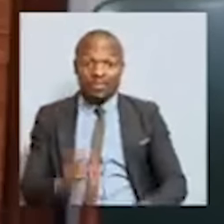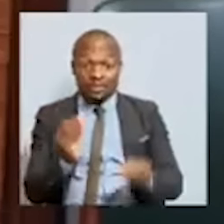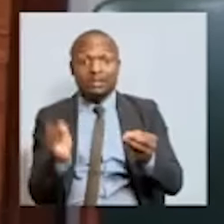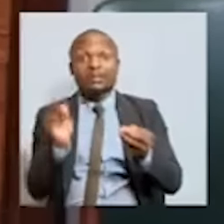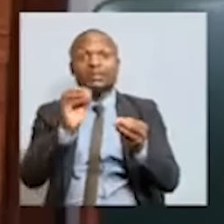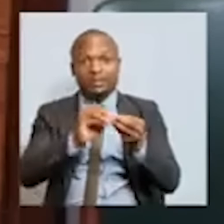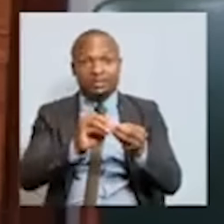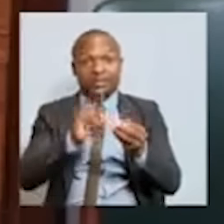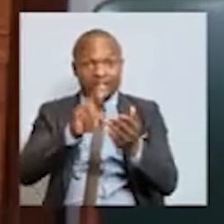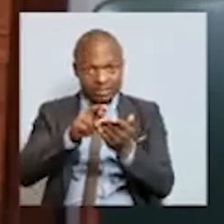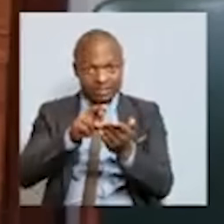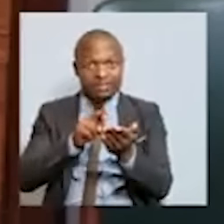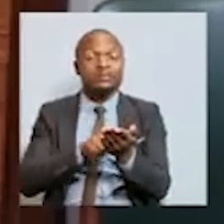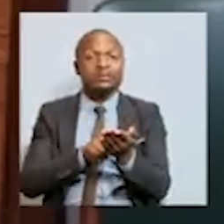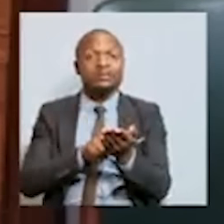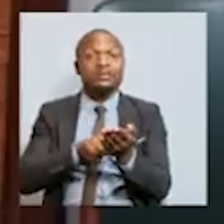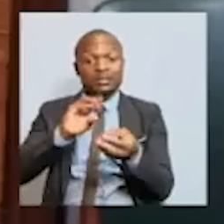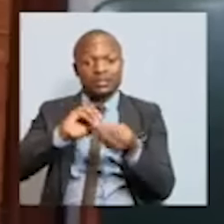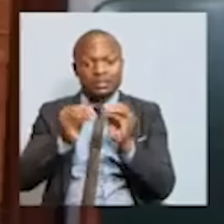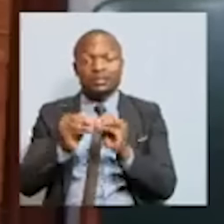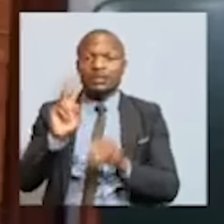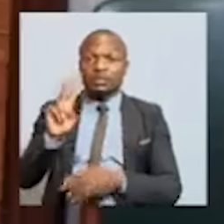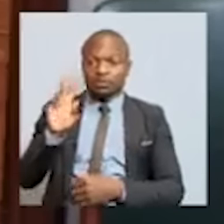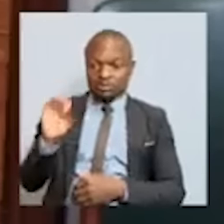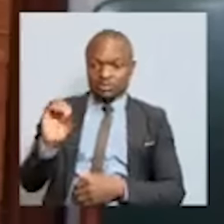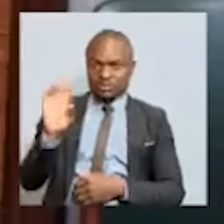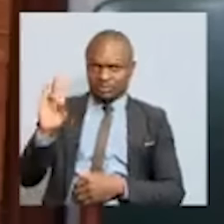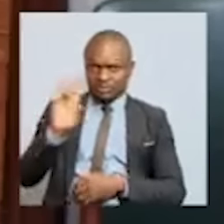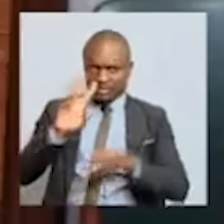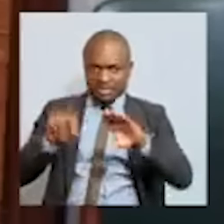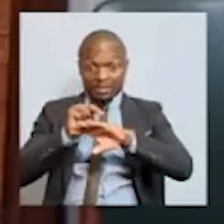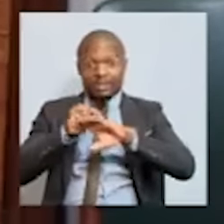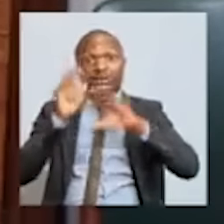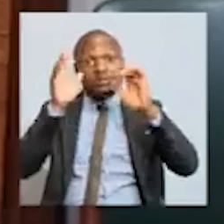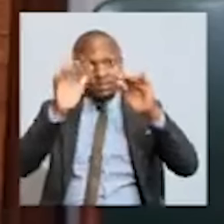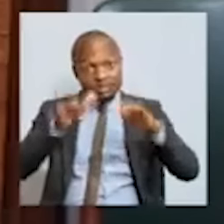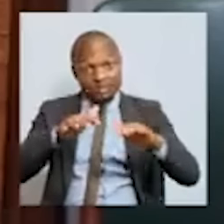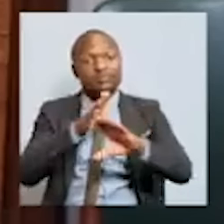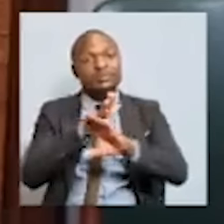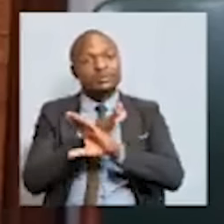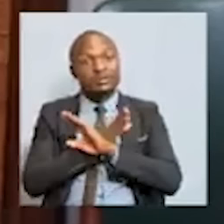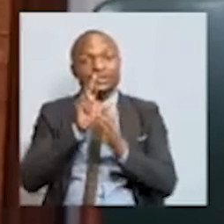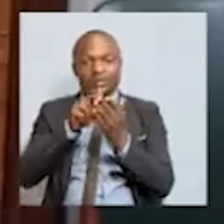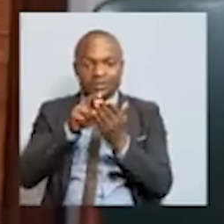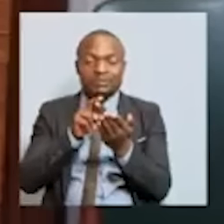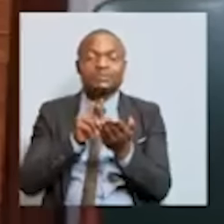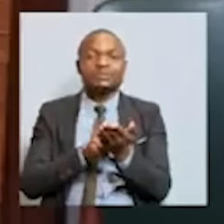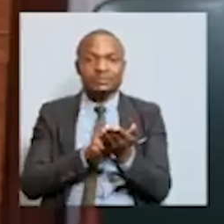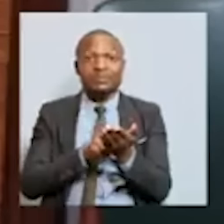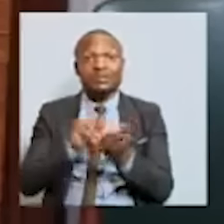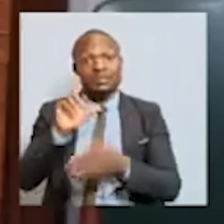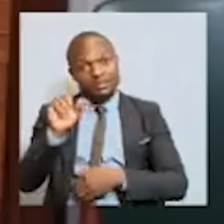Additionally, Standing Order number 207 of the National Assembly of Zambia Standing Orders